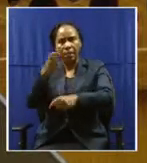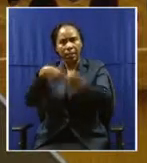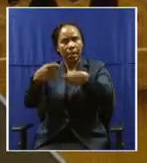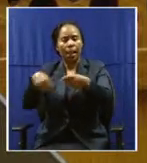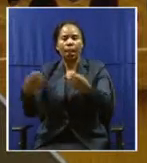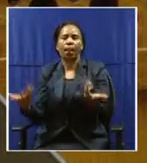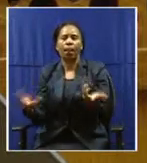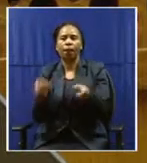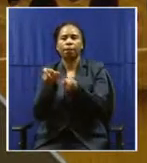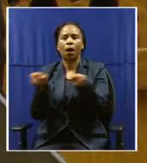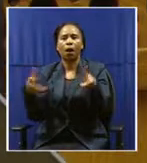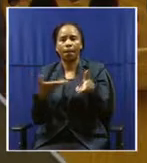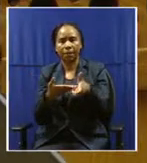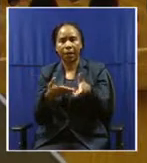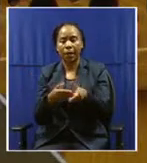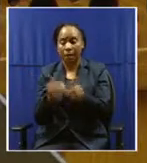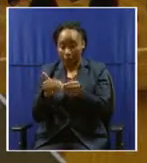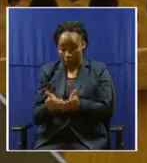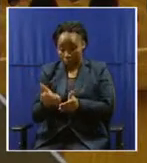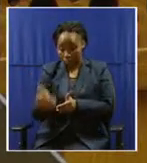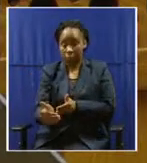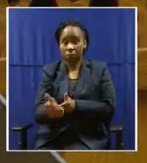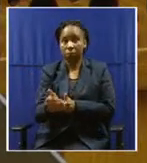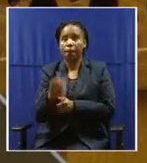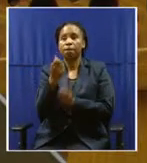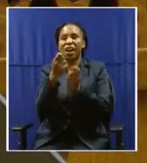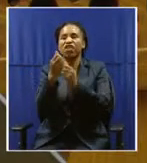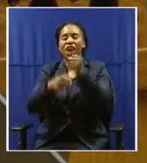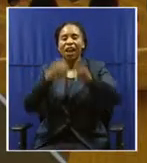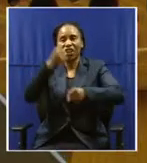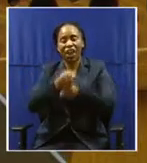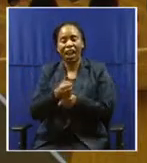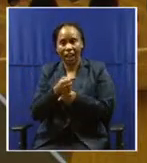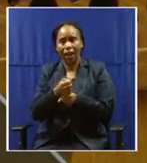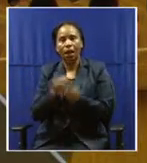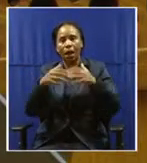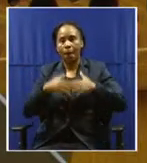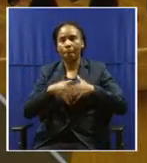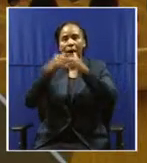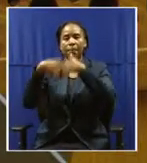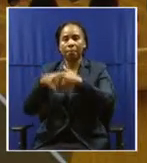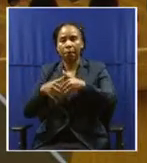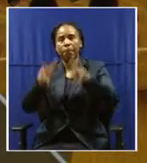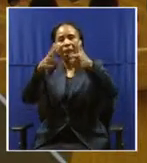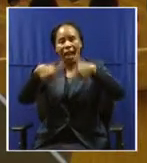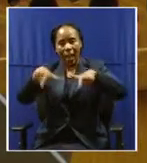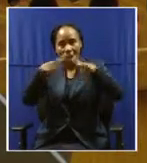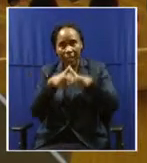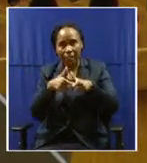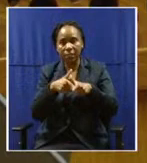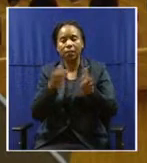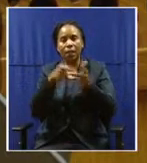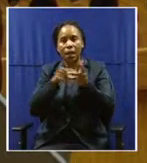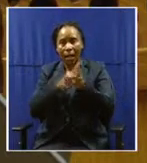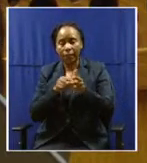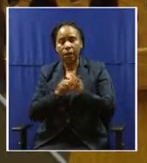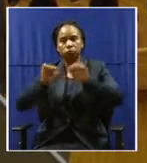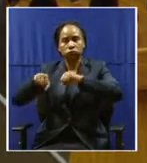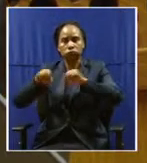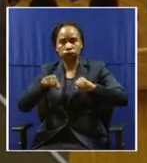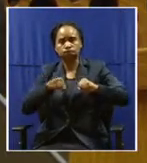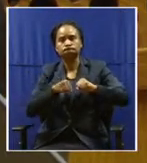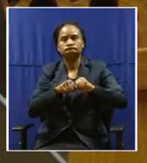During the course of the next financial year, we will establish a land and agrarian reform agency